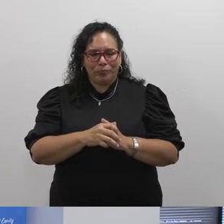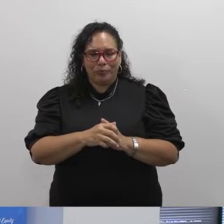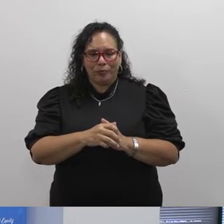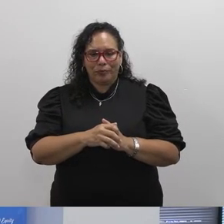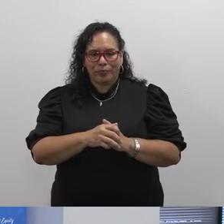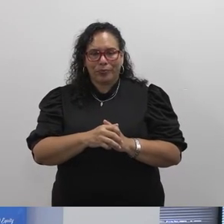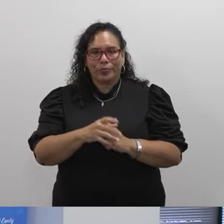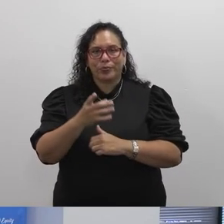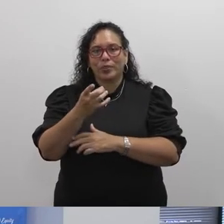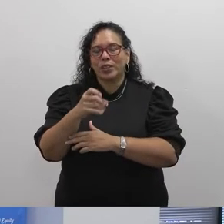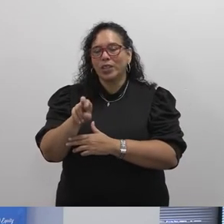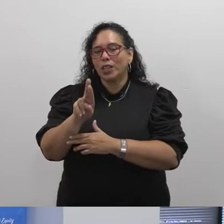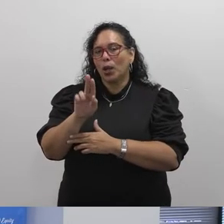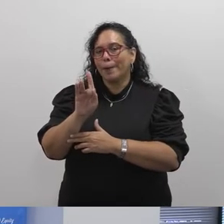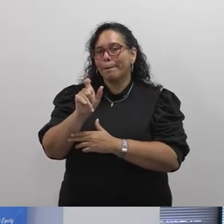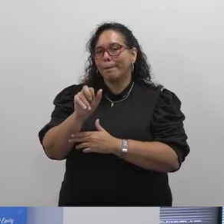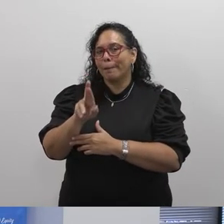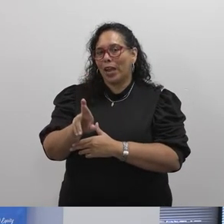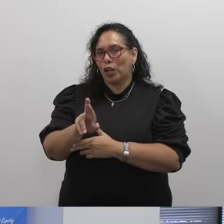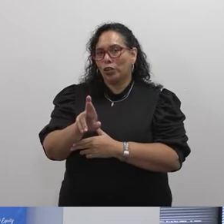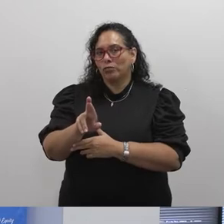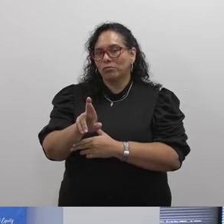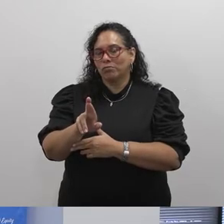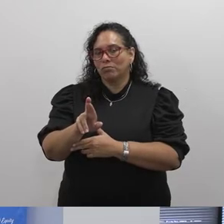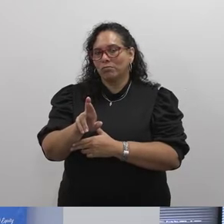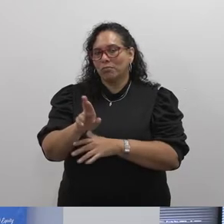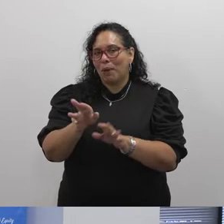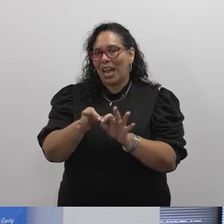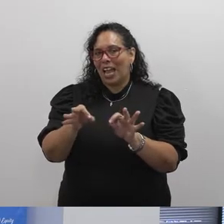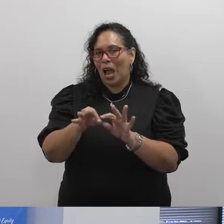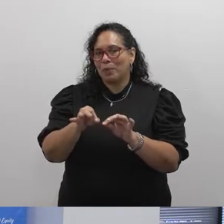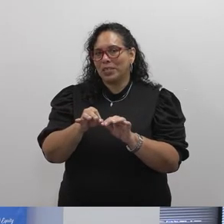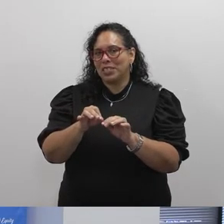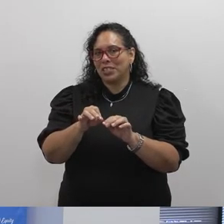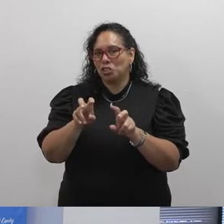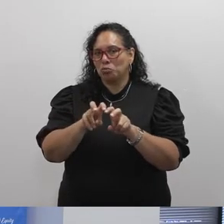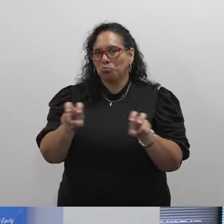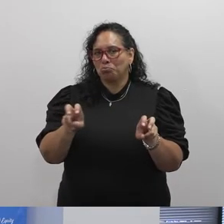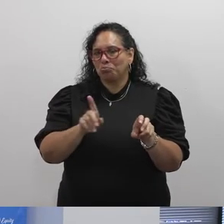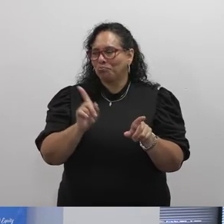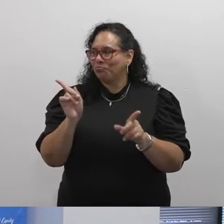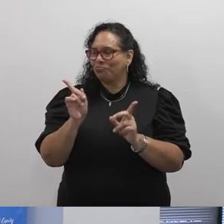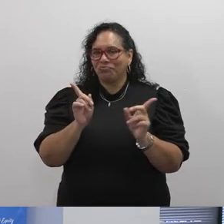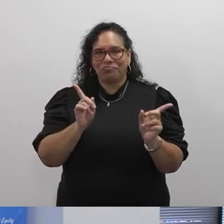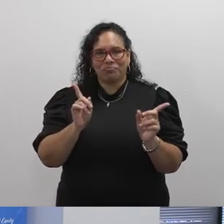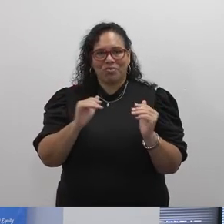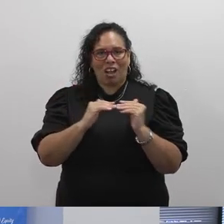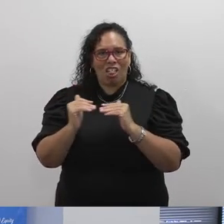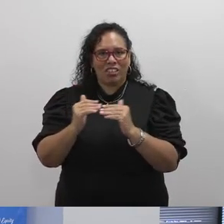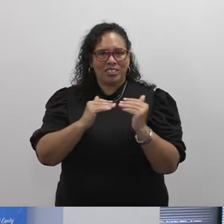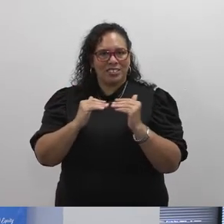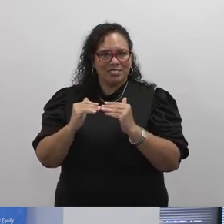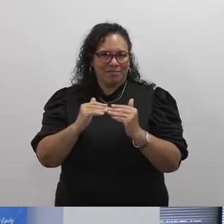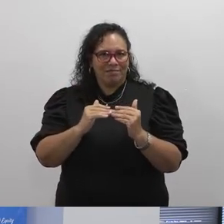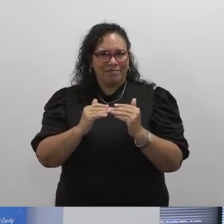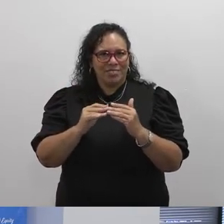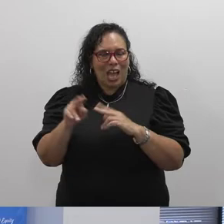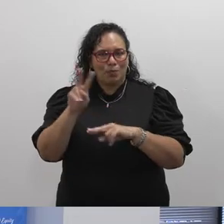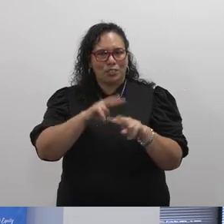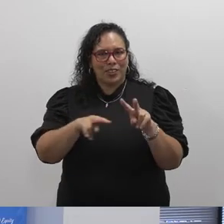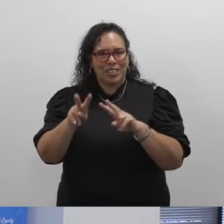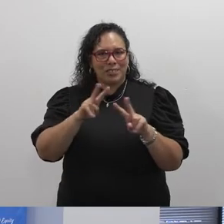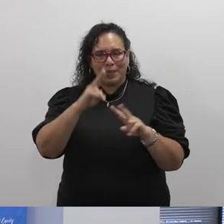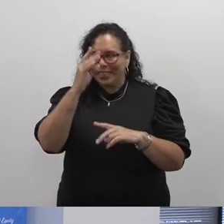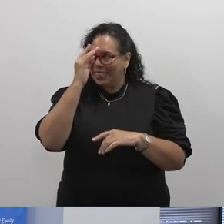Dr. Baker, I'm going to direct my comments to my colleagues here, and it's an observation. It's based on thinking about